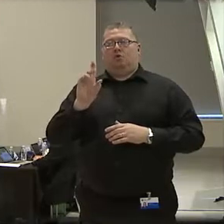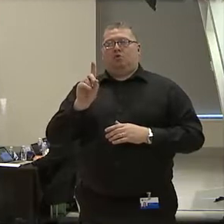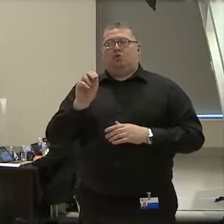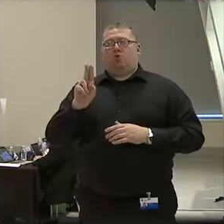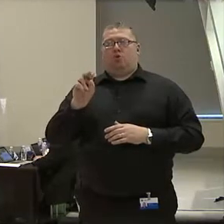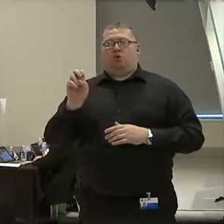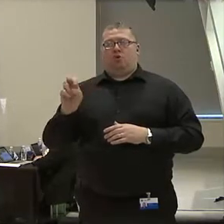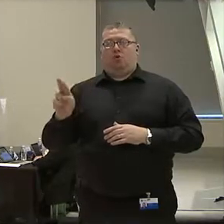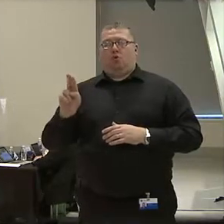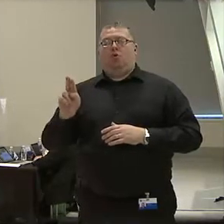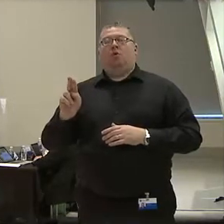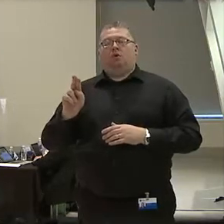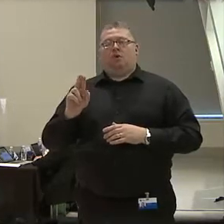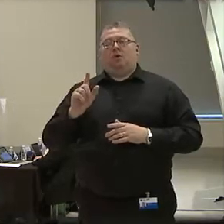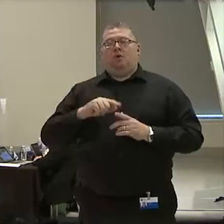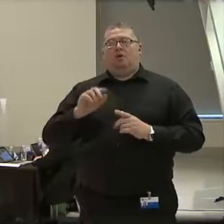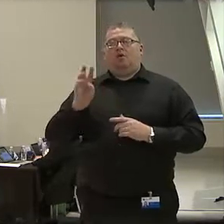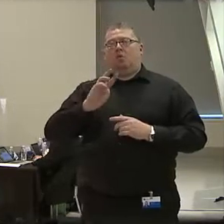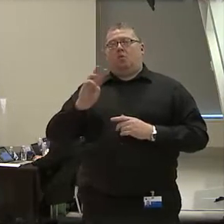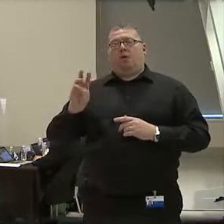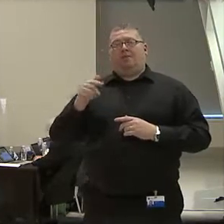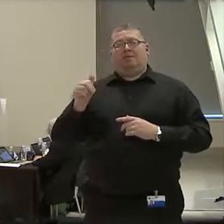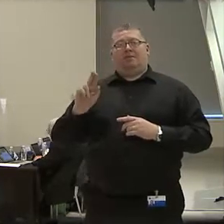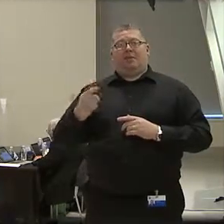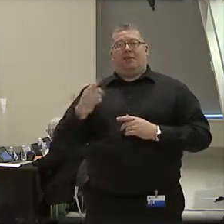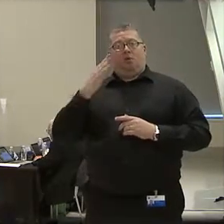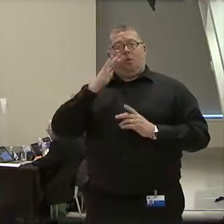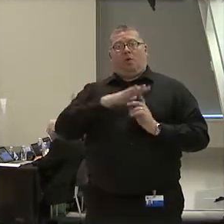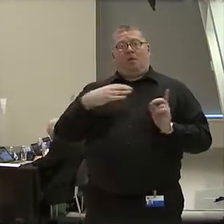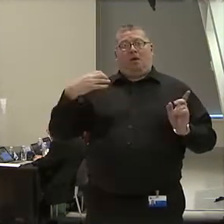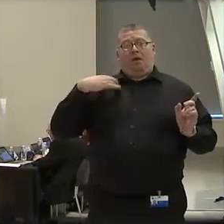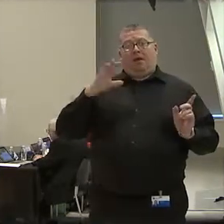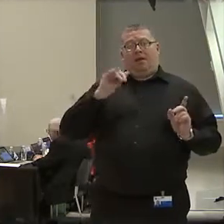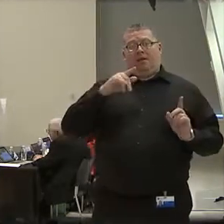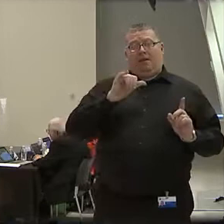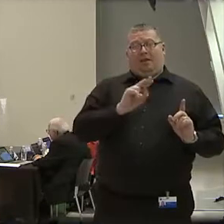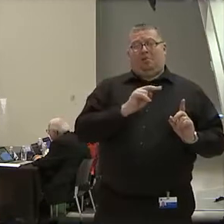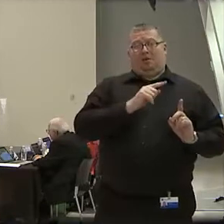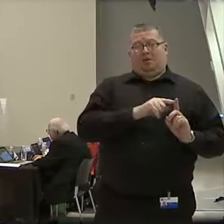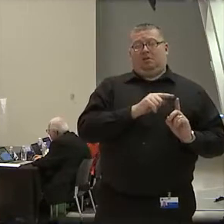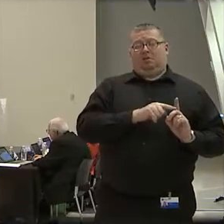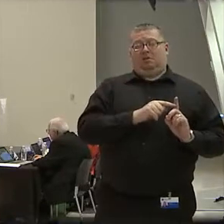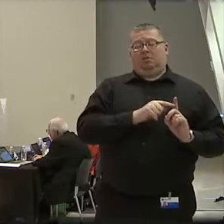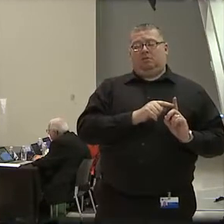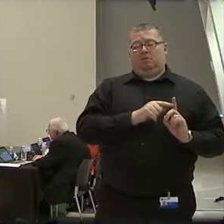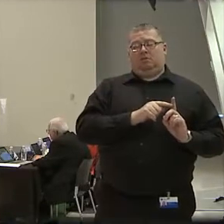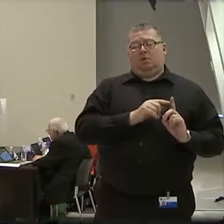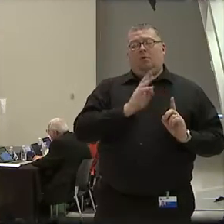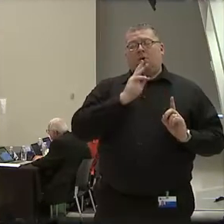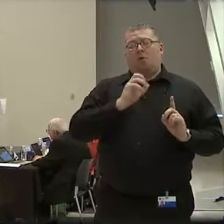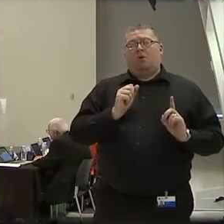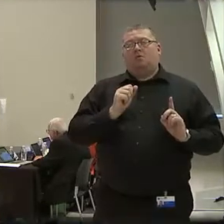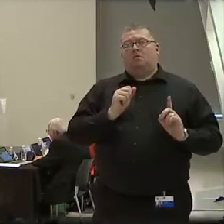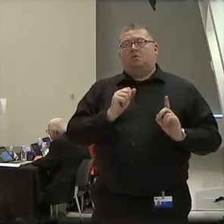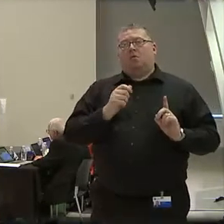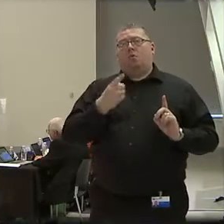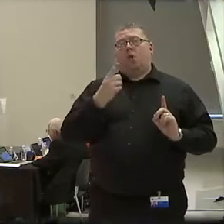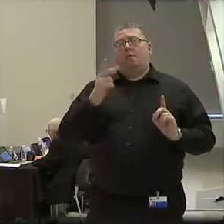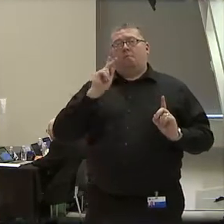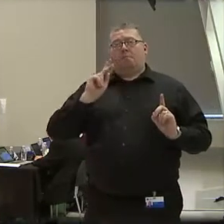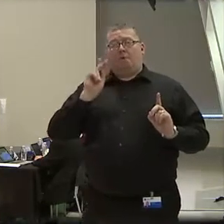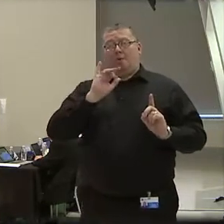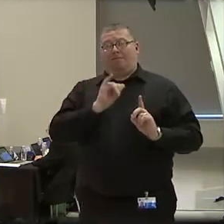the folks in the Watts Gang Task Force became aware that their captain, Captain Tingarides, was one of the